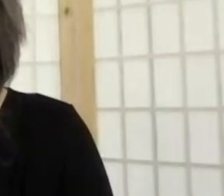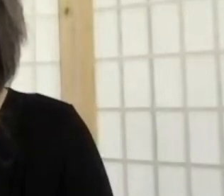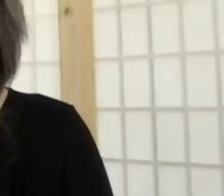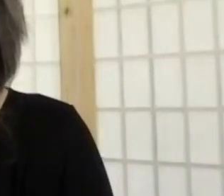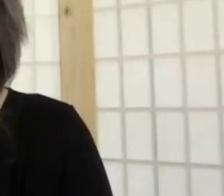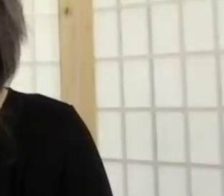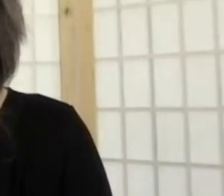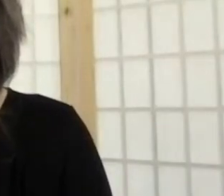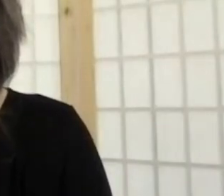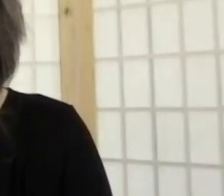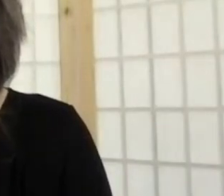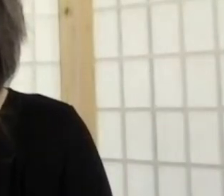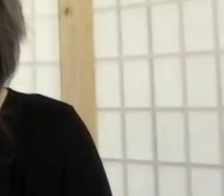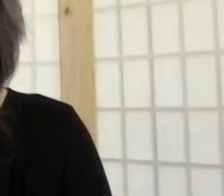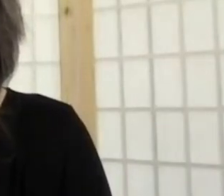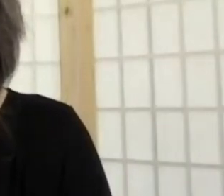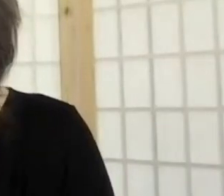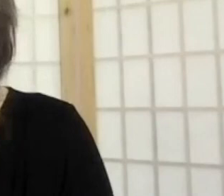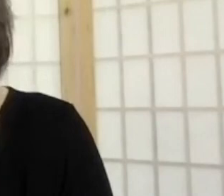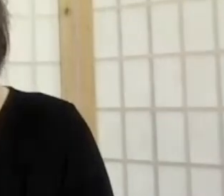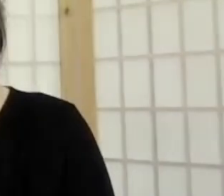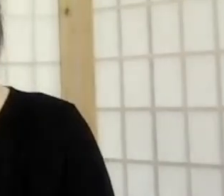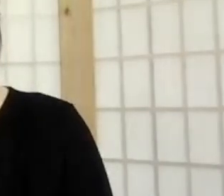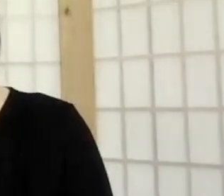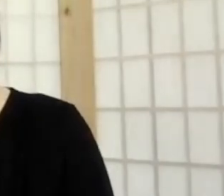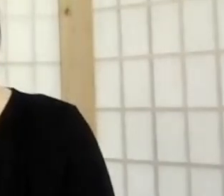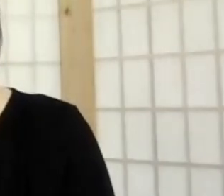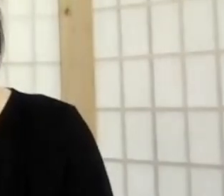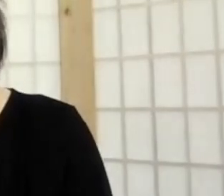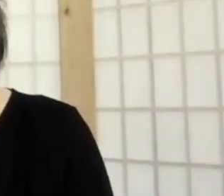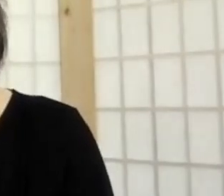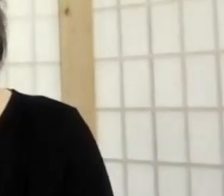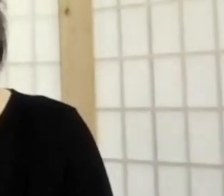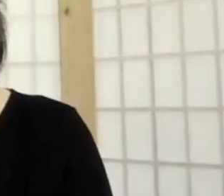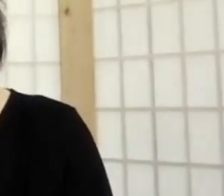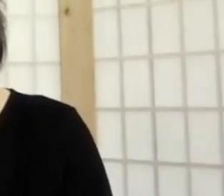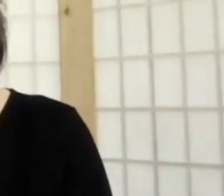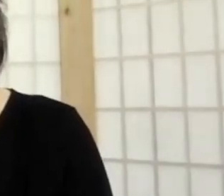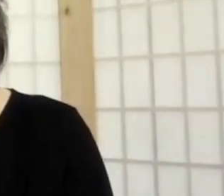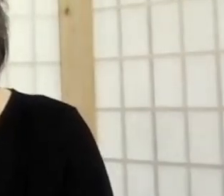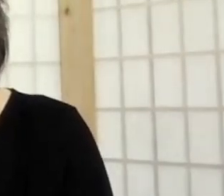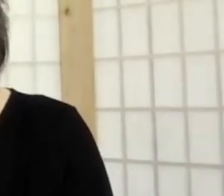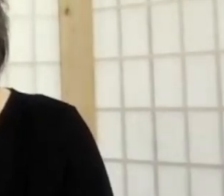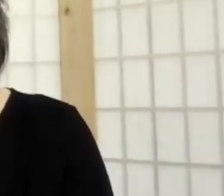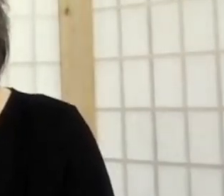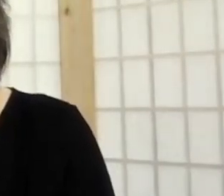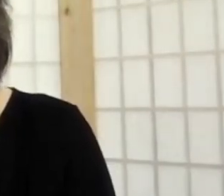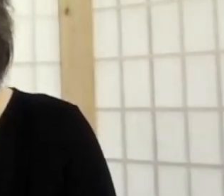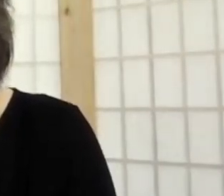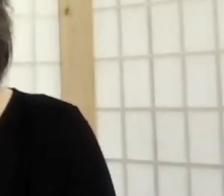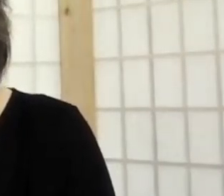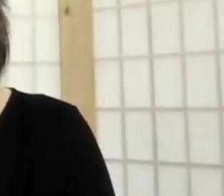do we explain how we're going to use it and for what? So that's a little bit of a, like, you know, one area just to think about. And then the only other thing